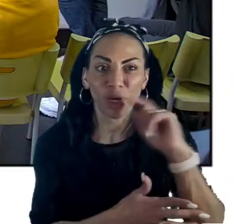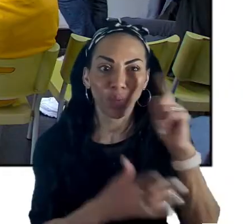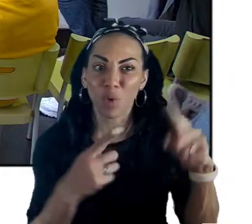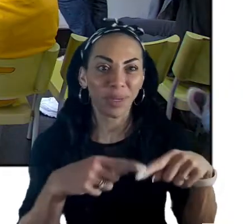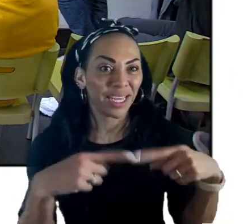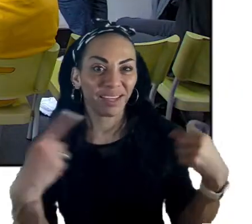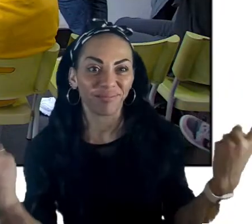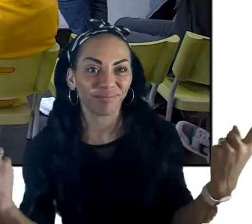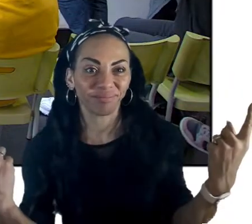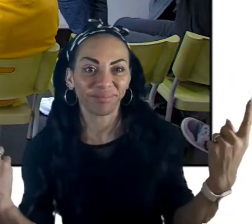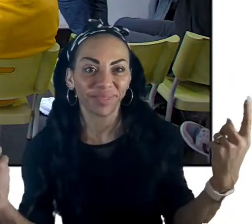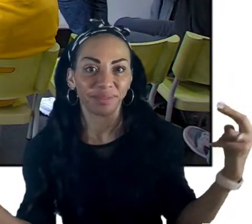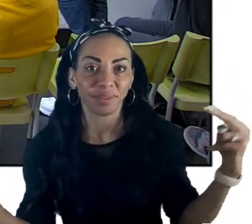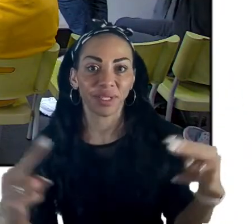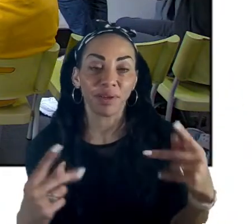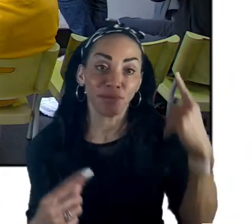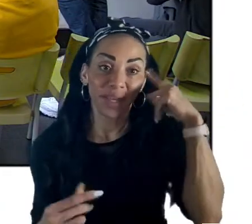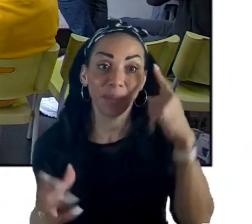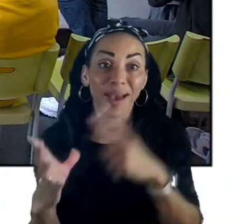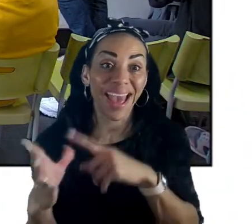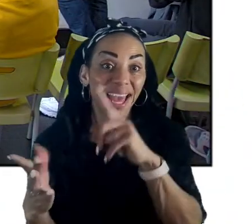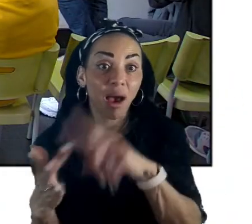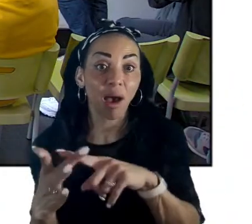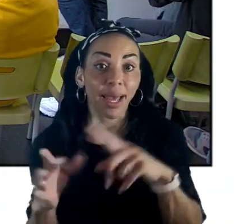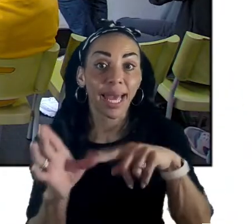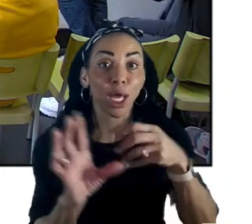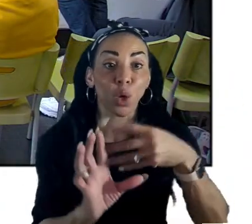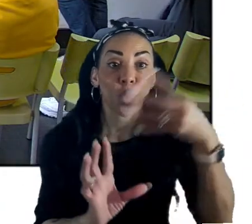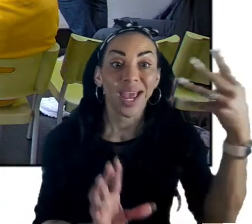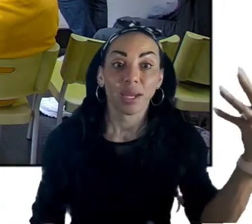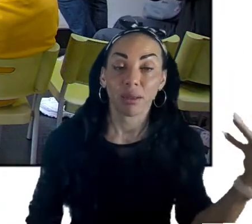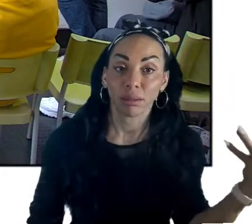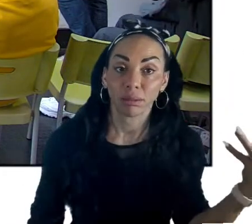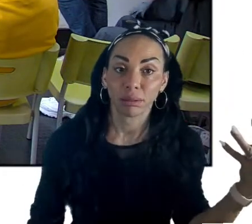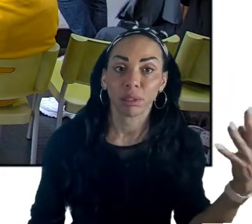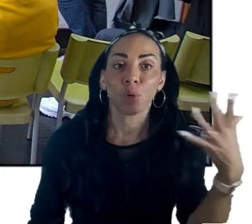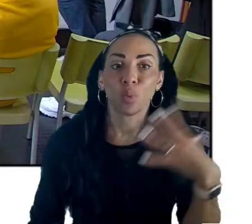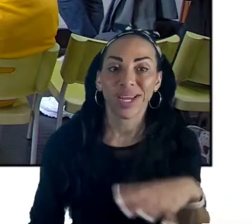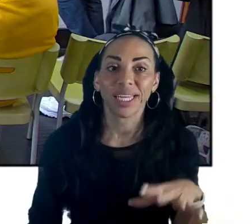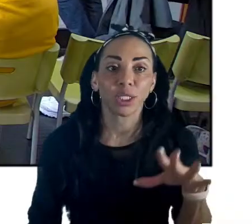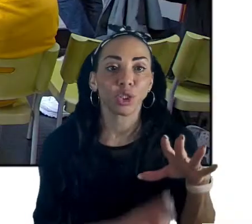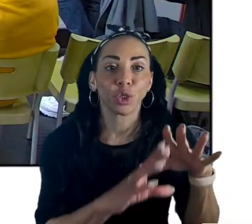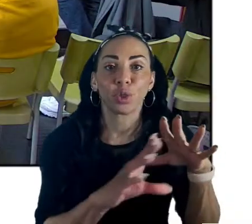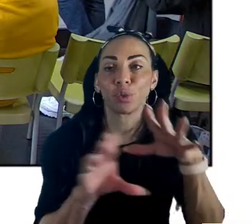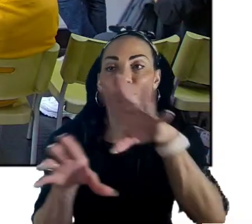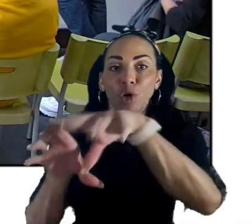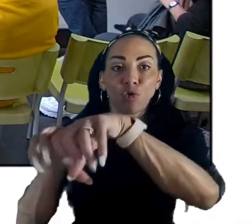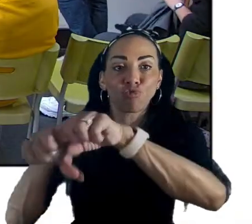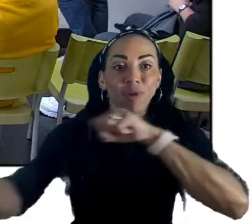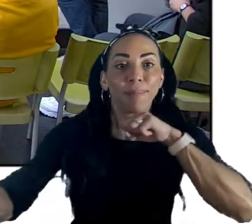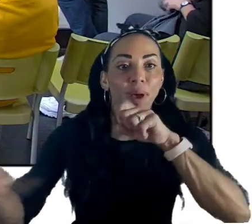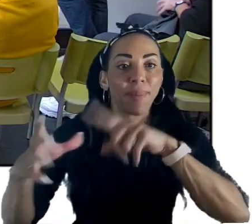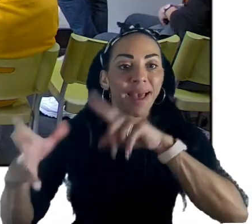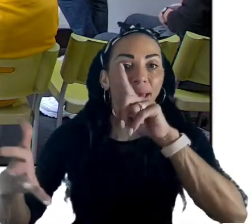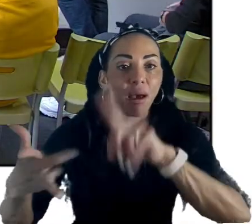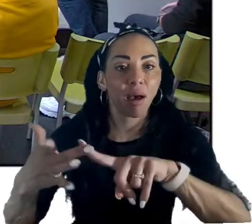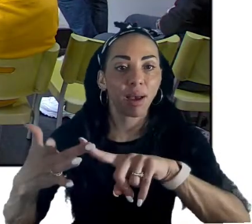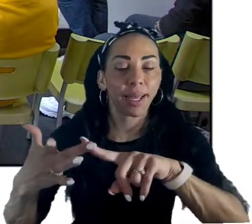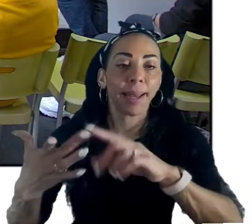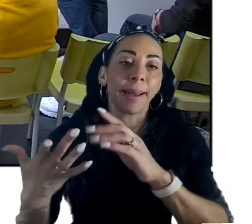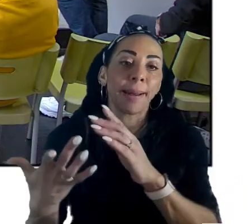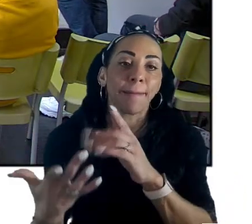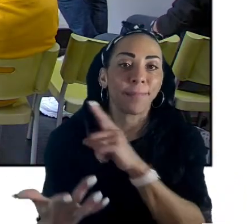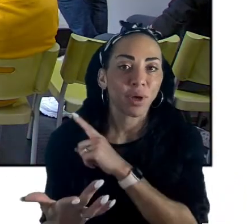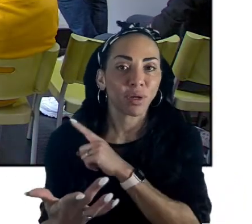and queerness, like we need to stop it and start from scratch, so that those queer, more